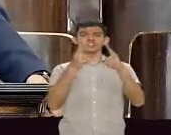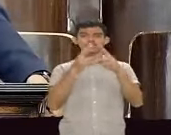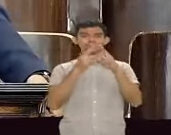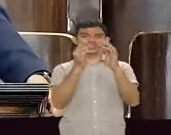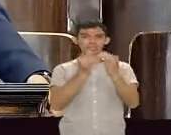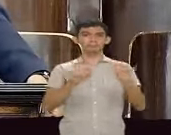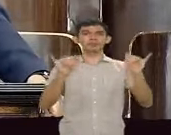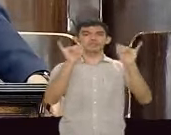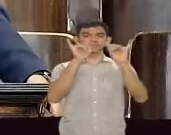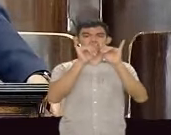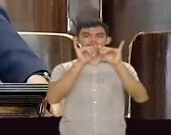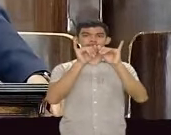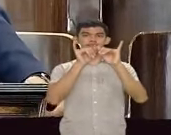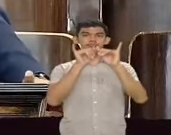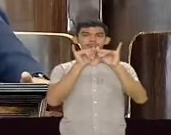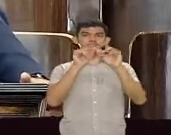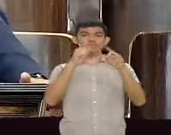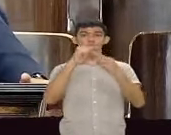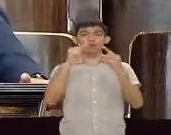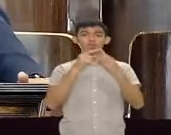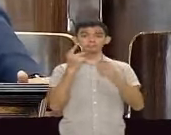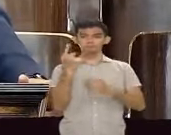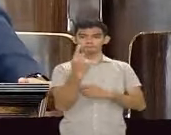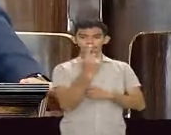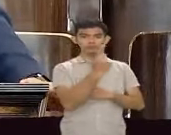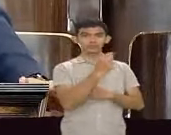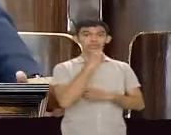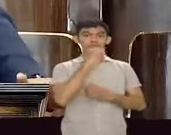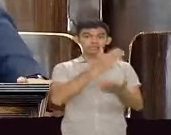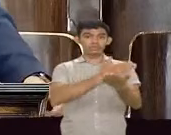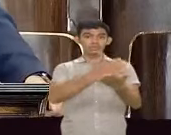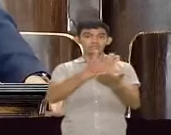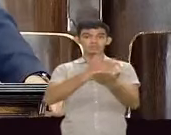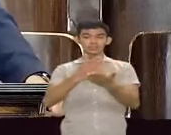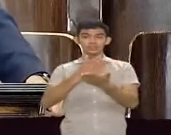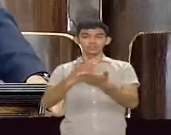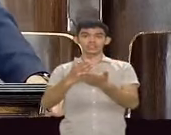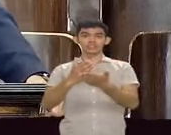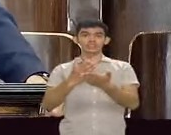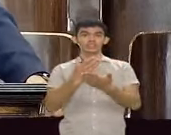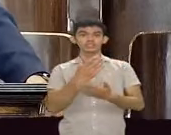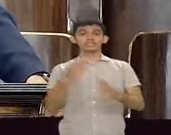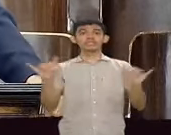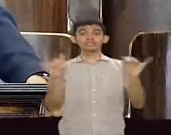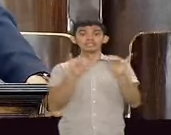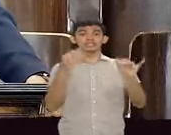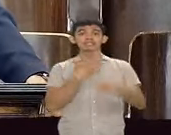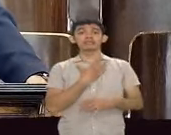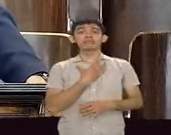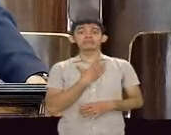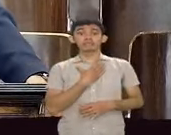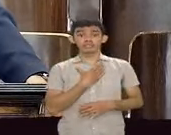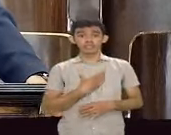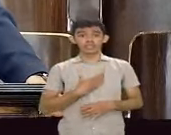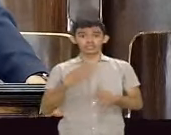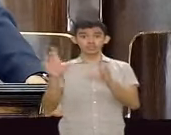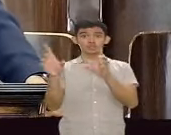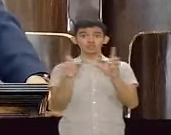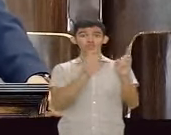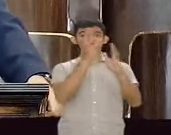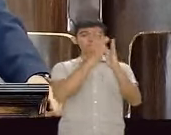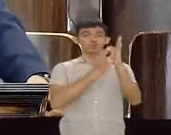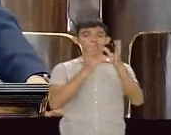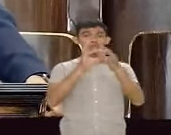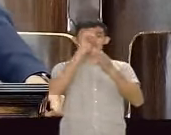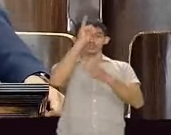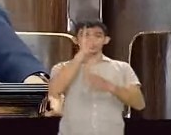family. When an individual in the family does not share the same desire to do the will of God, the family will be dysfunctional